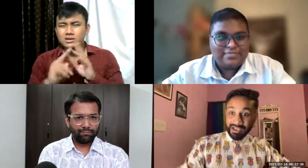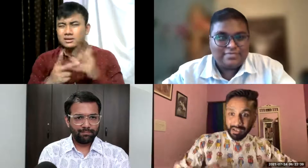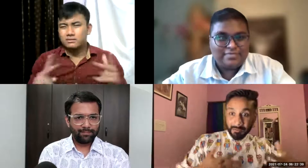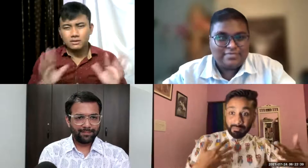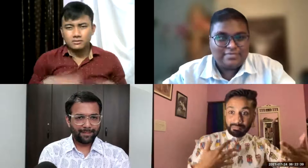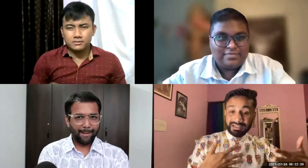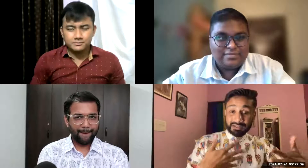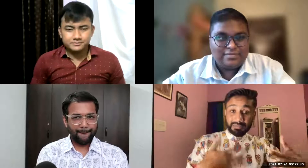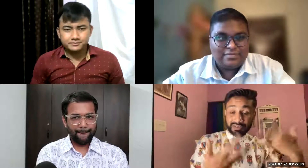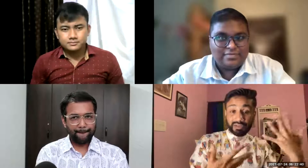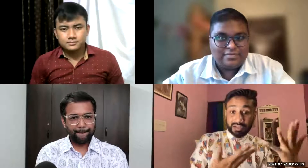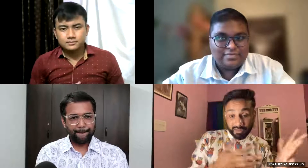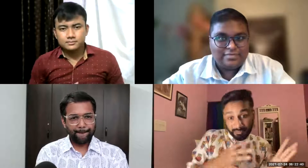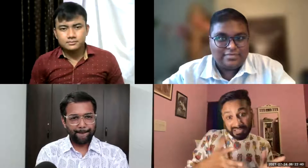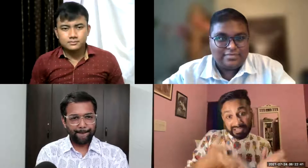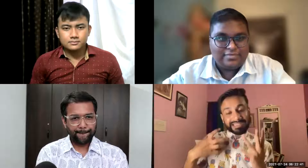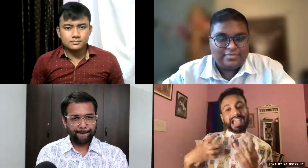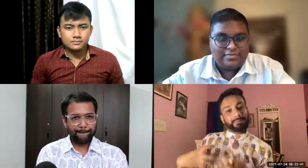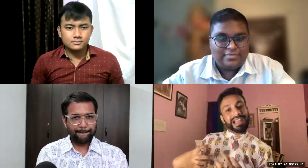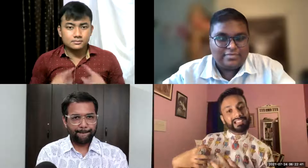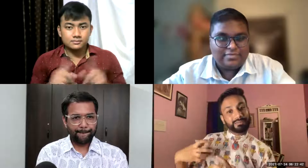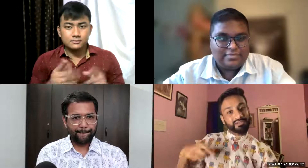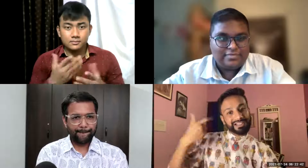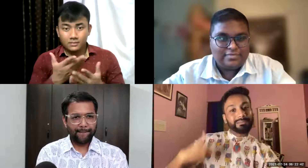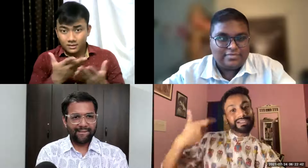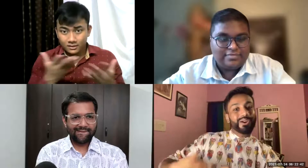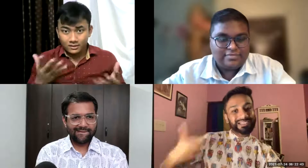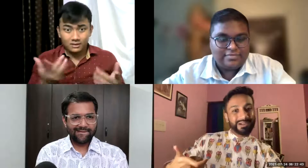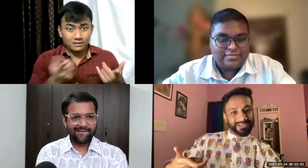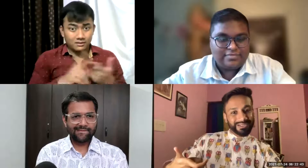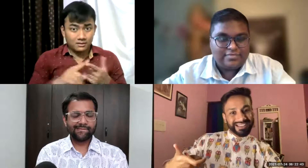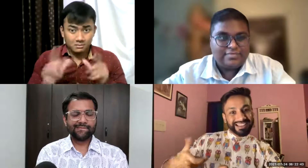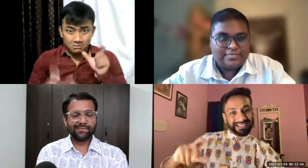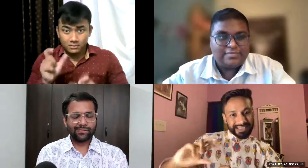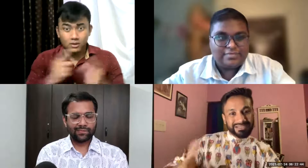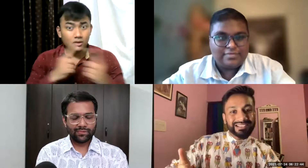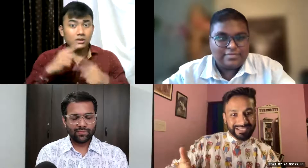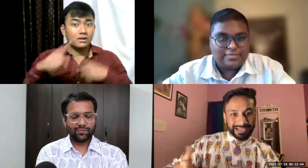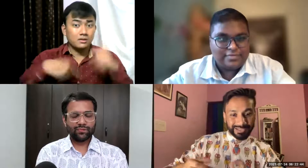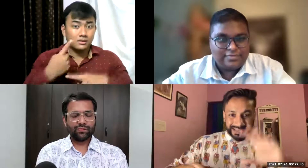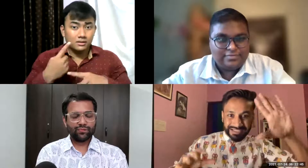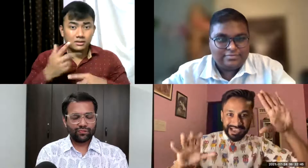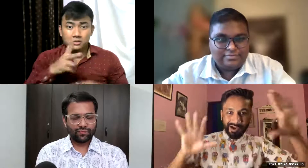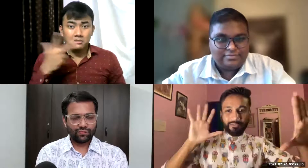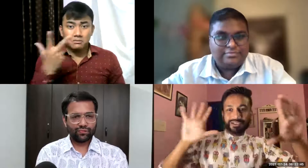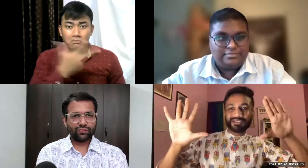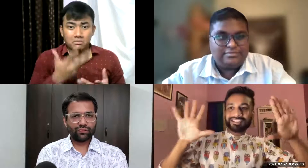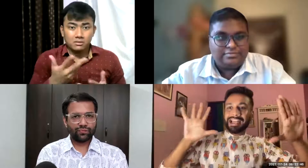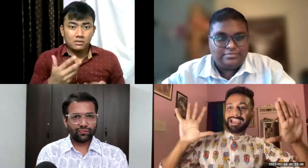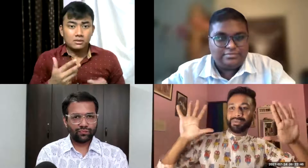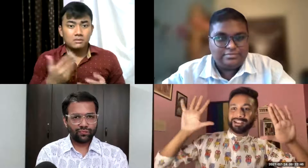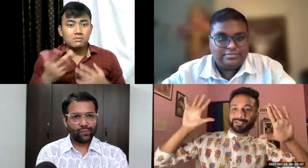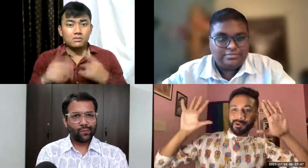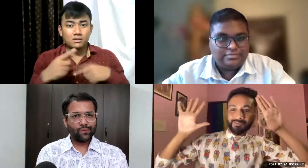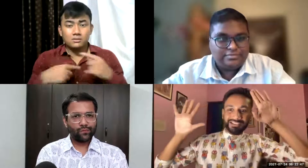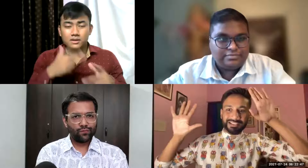them, but getting apprehensive about when somebody talks about themselves as Dalit. So I often use this